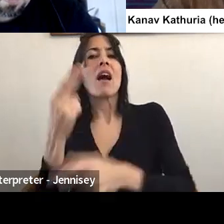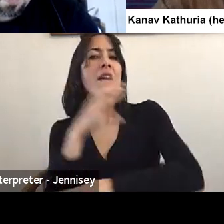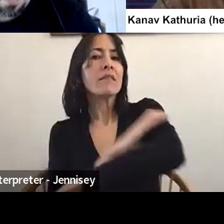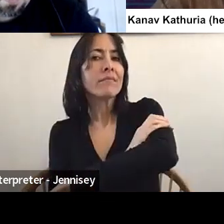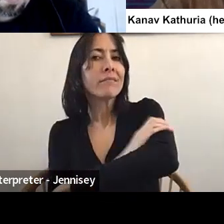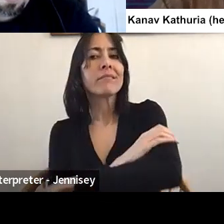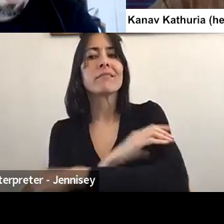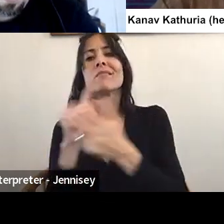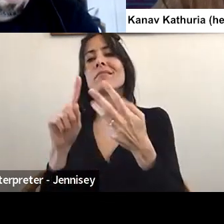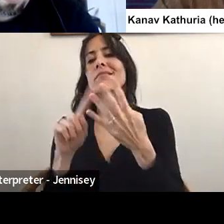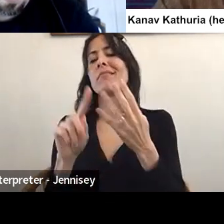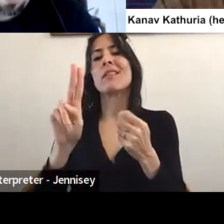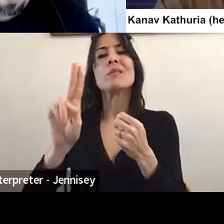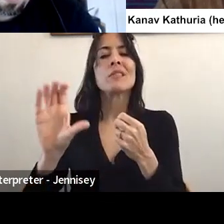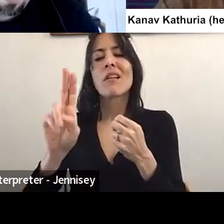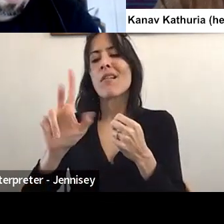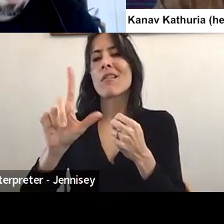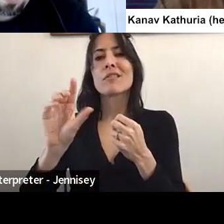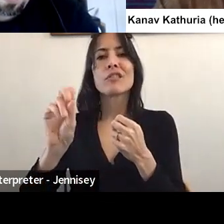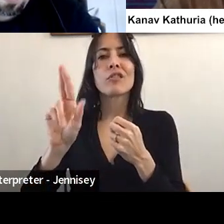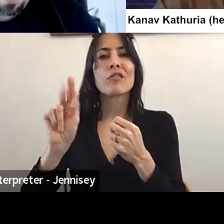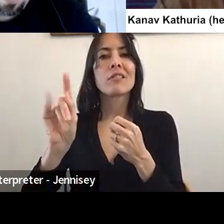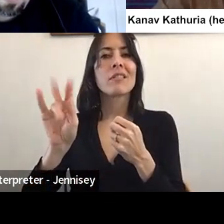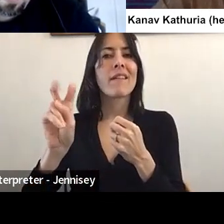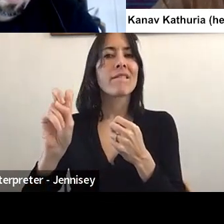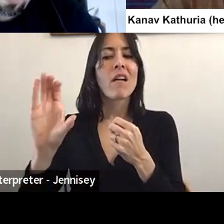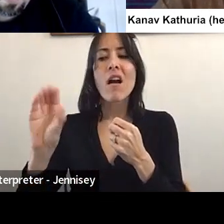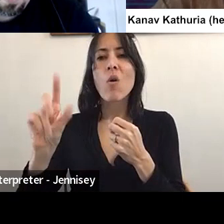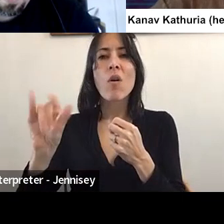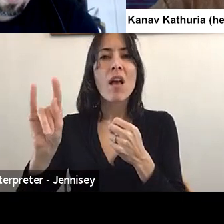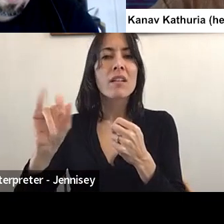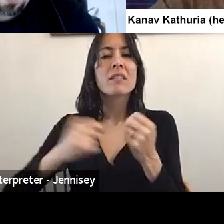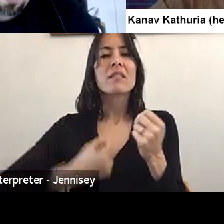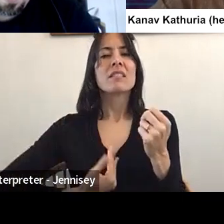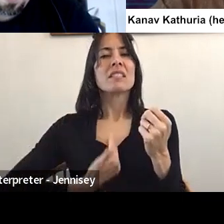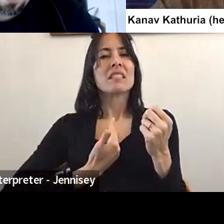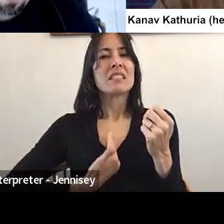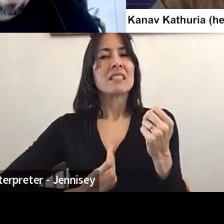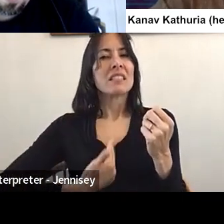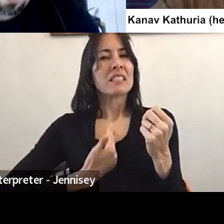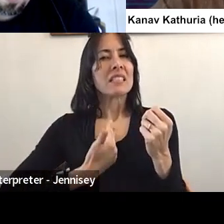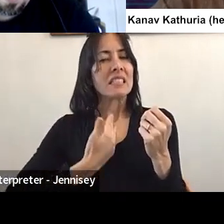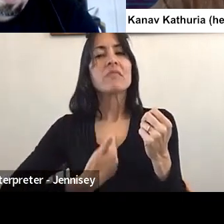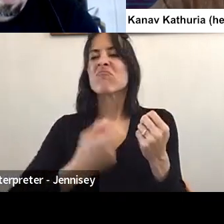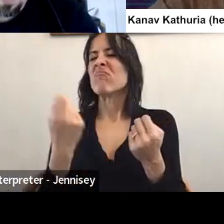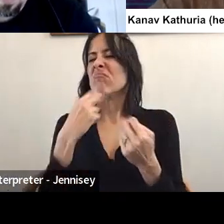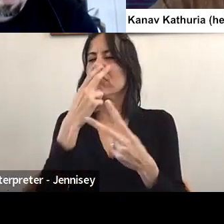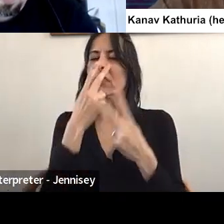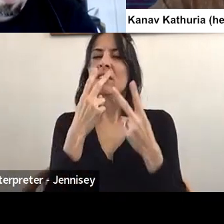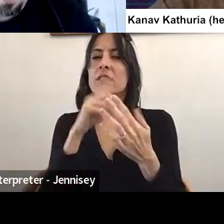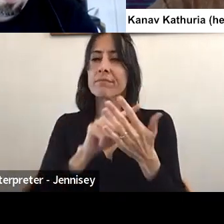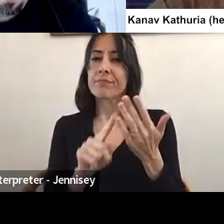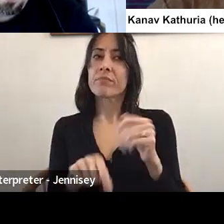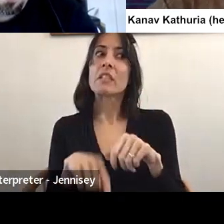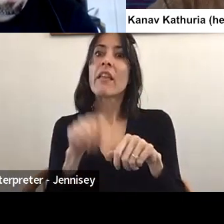colitis, acid reflux, you know, the list really goes on and on. And, you know, we also look at how prison food exacerbates